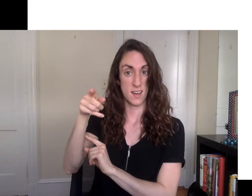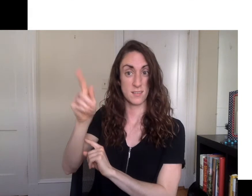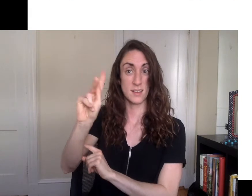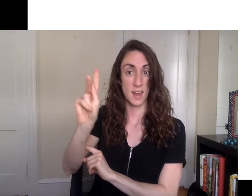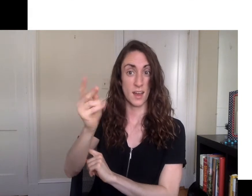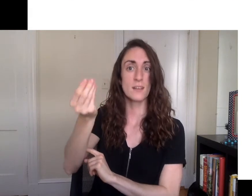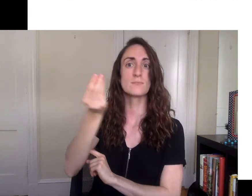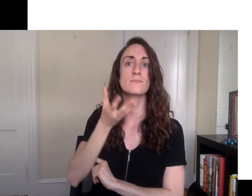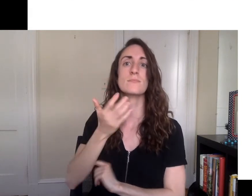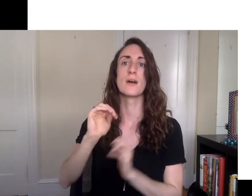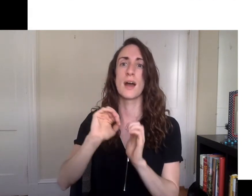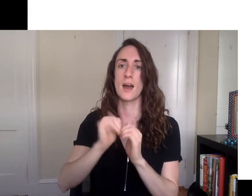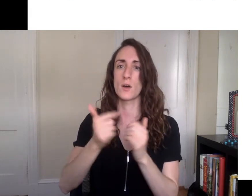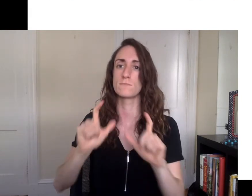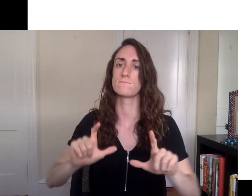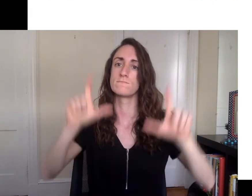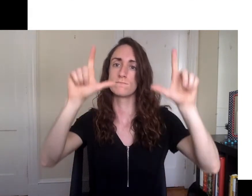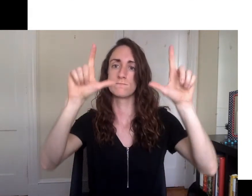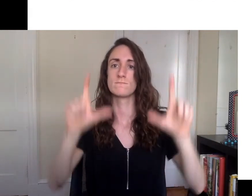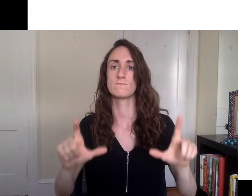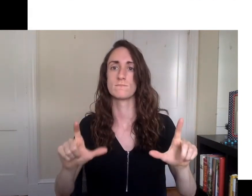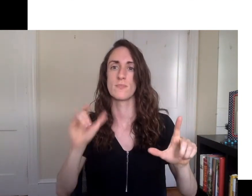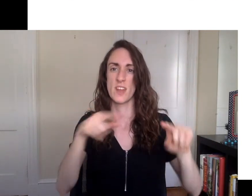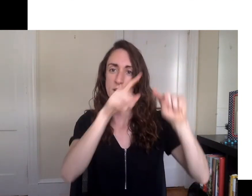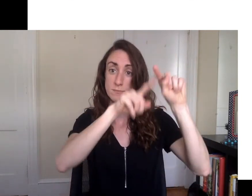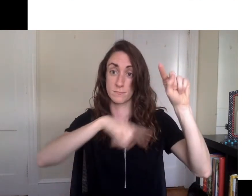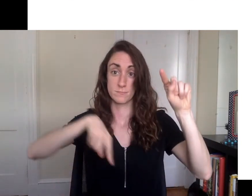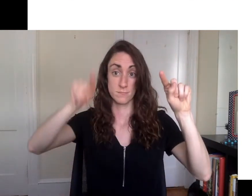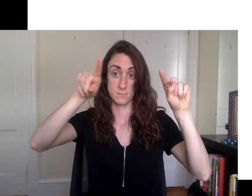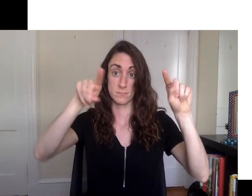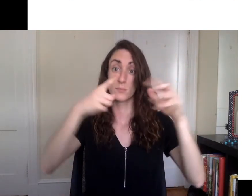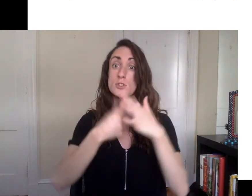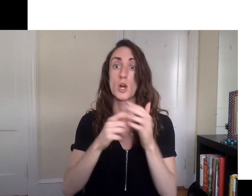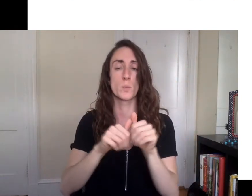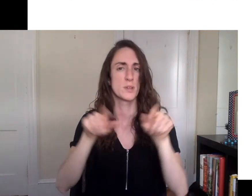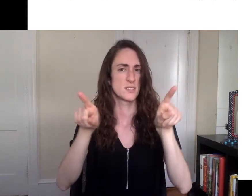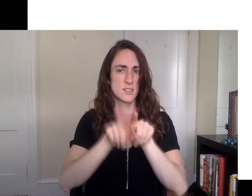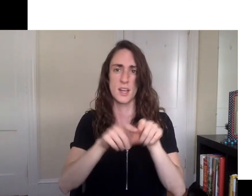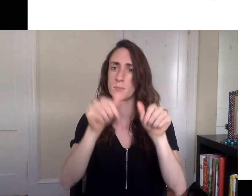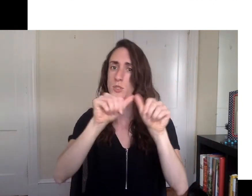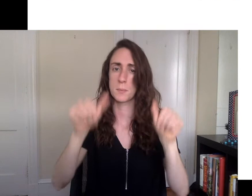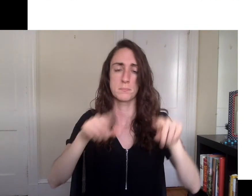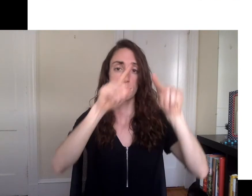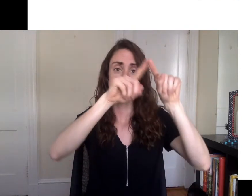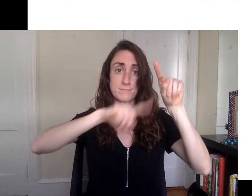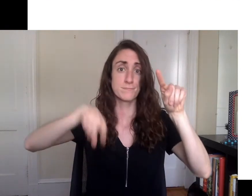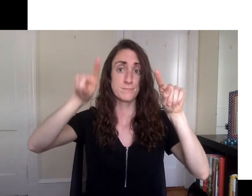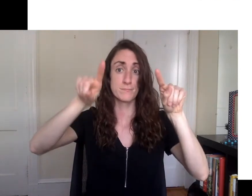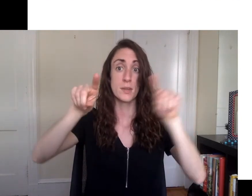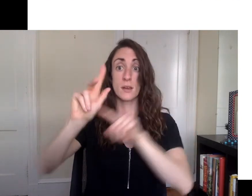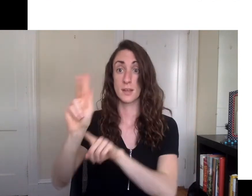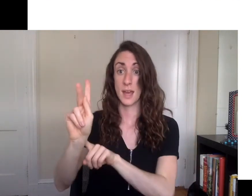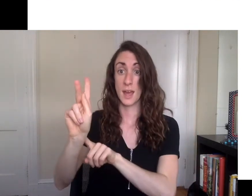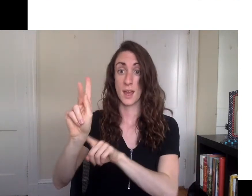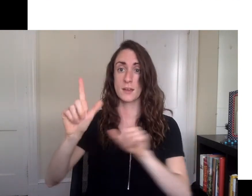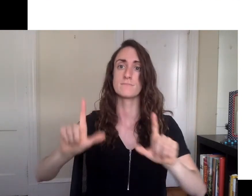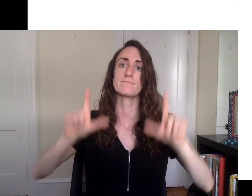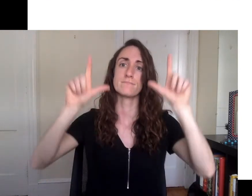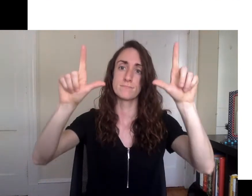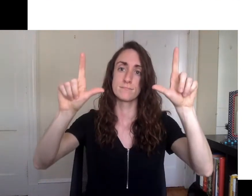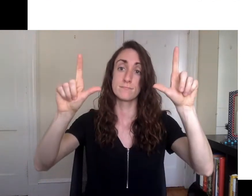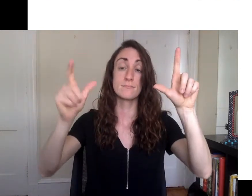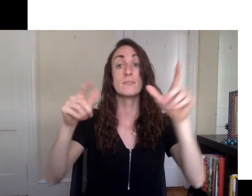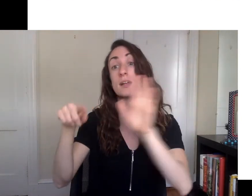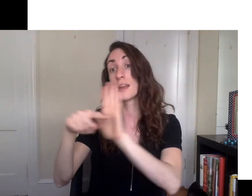much that parabola shape will move up or down the y-axis. So if k is positive, we'll slide the shape up, and if k is negative, we'll slide it